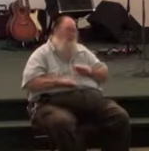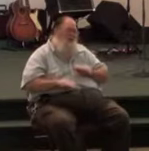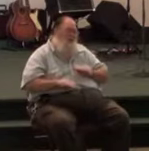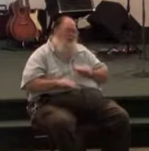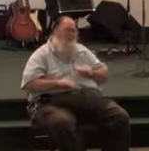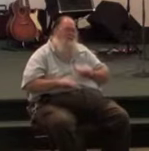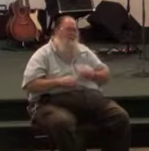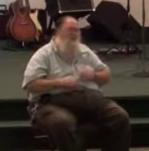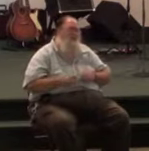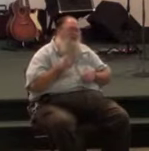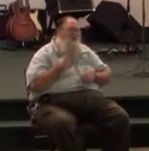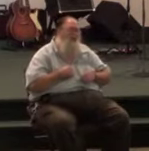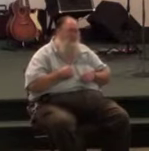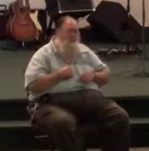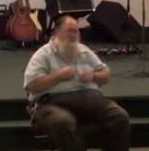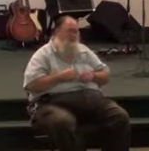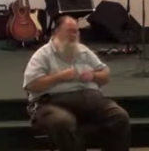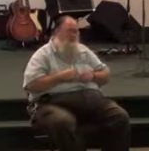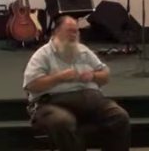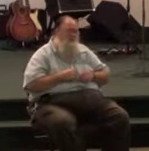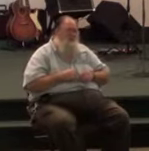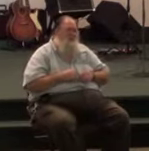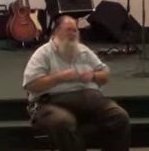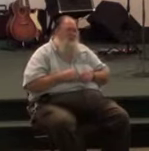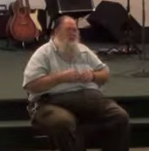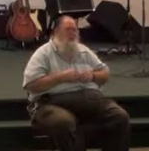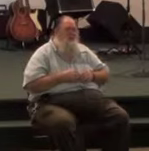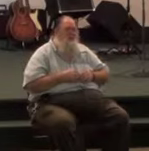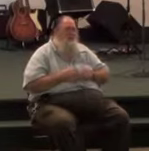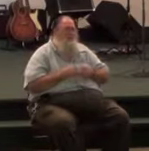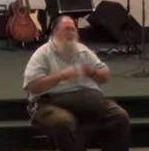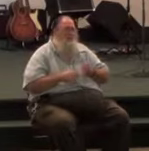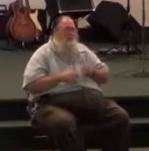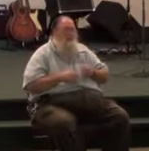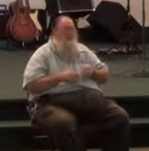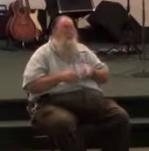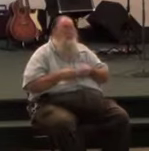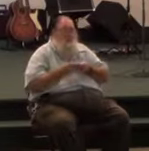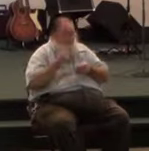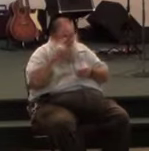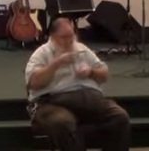The fluid that was spilled for you and me, the blood of Jesus,